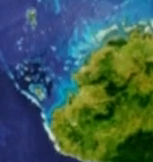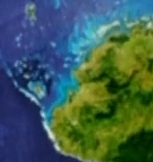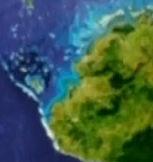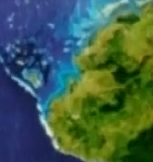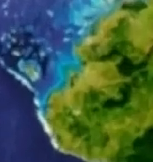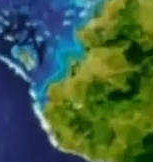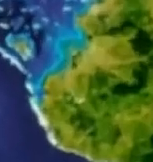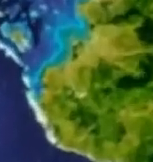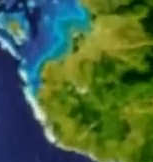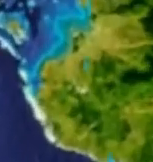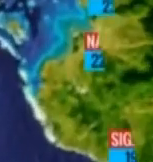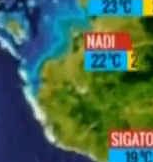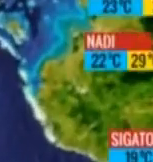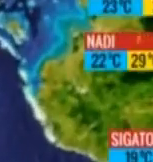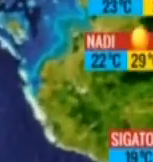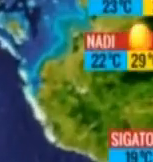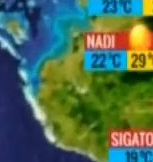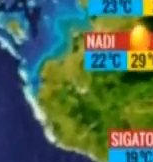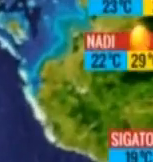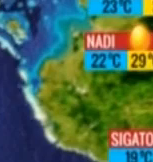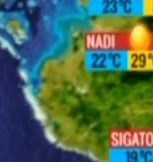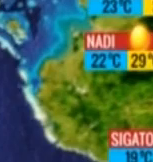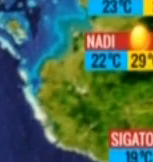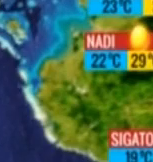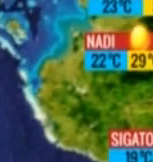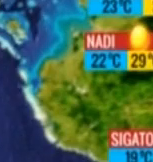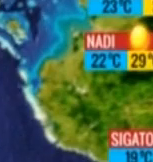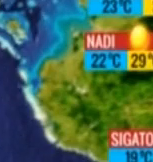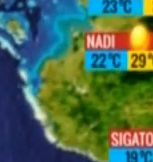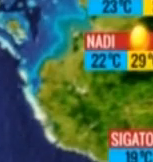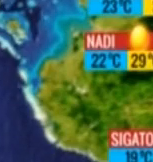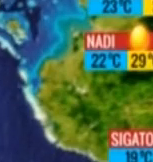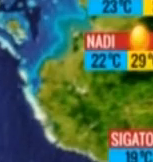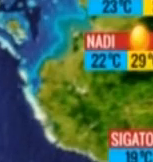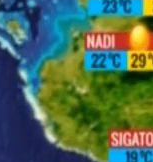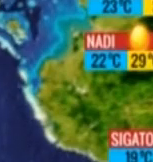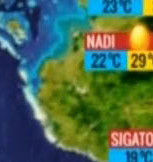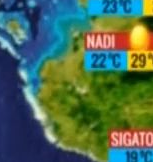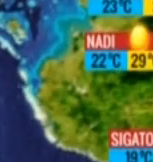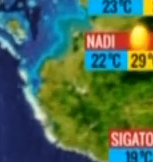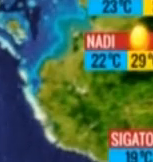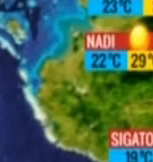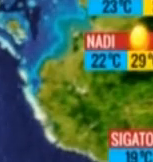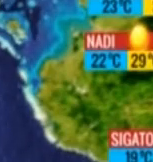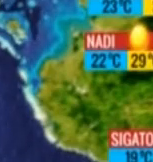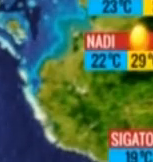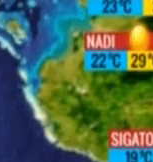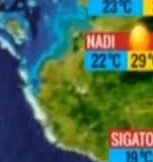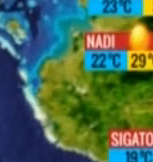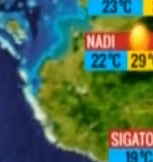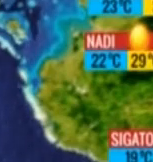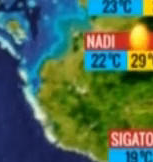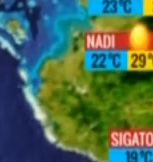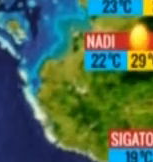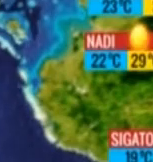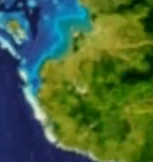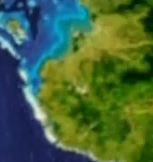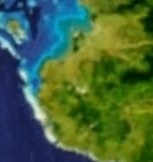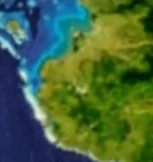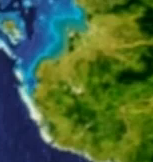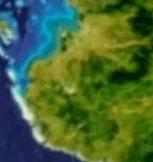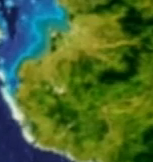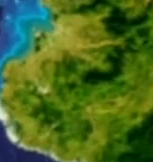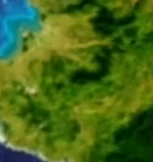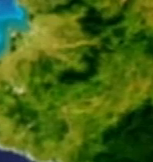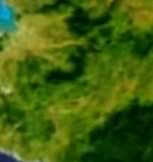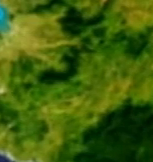the west, it was bright, but clouds started to build up around 3 p.m. without any rain. Eastwards